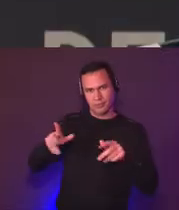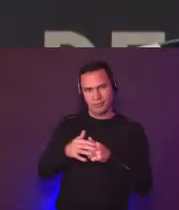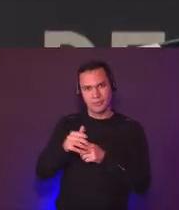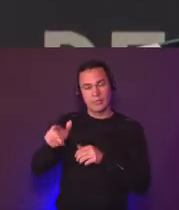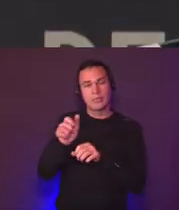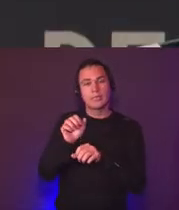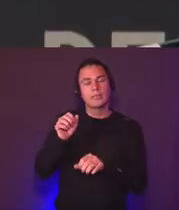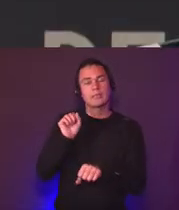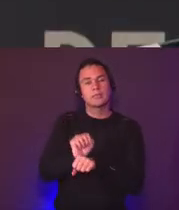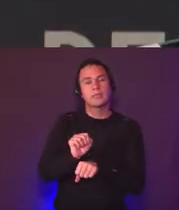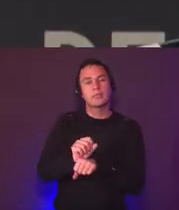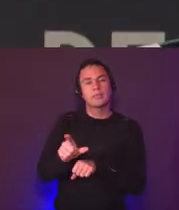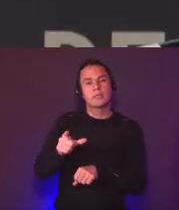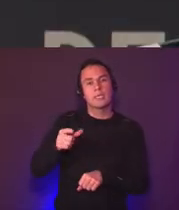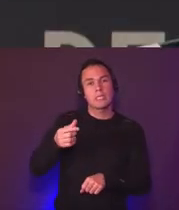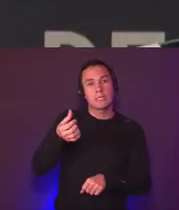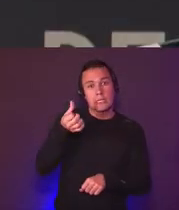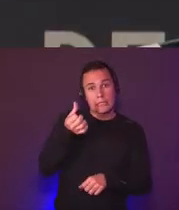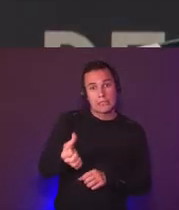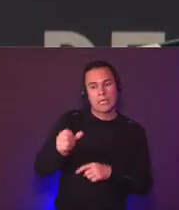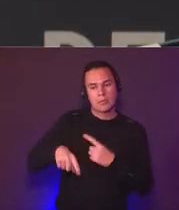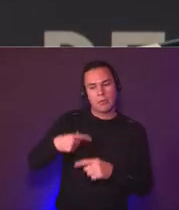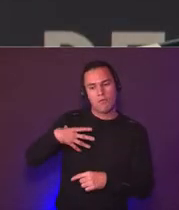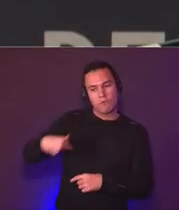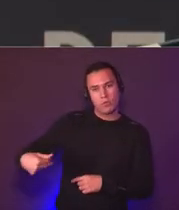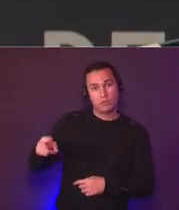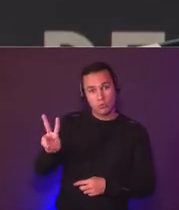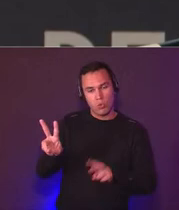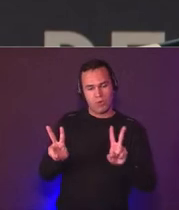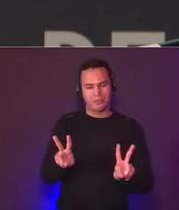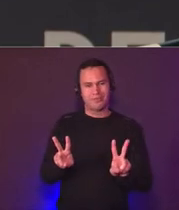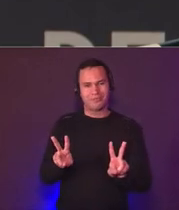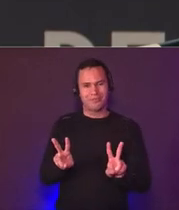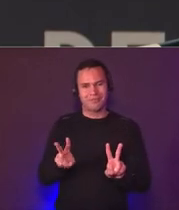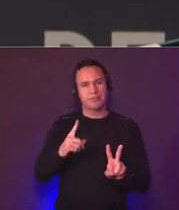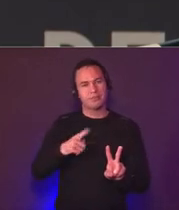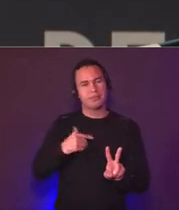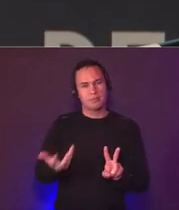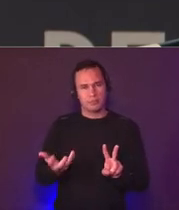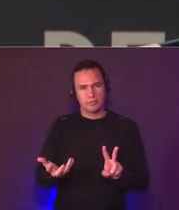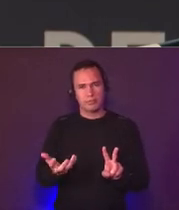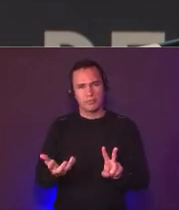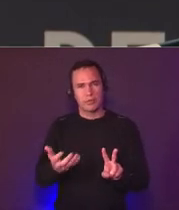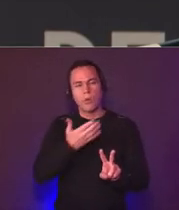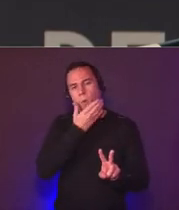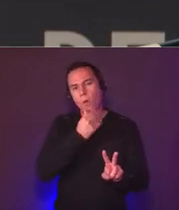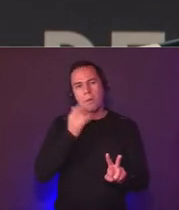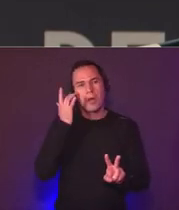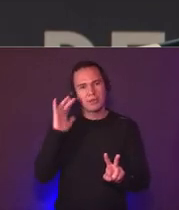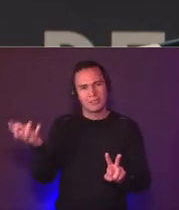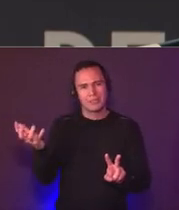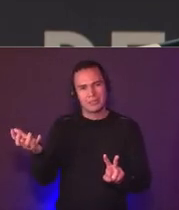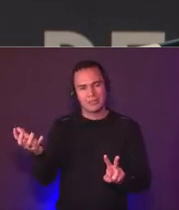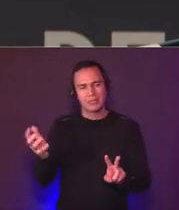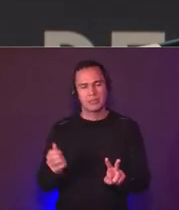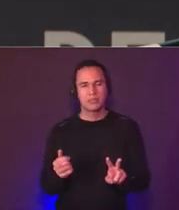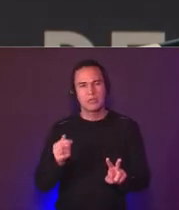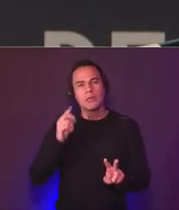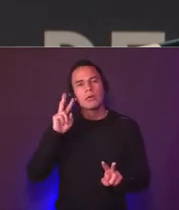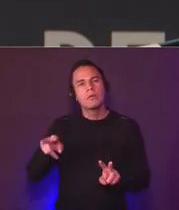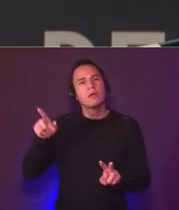6 years to have two more because I think they were trying for boys. So sometimes I like to think